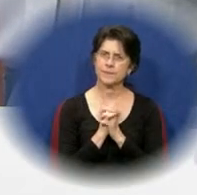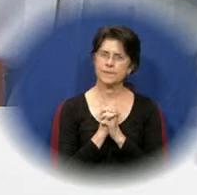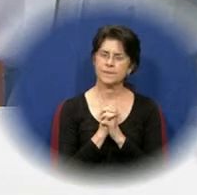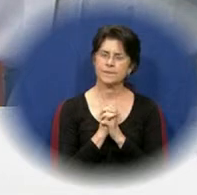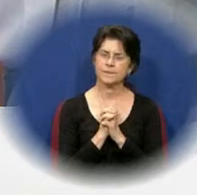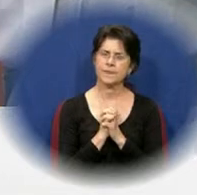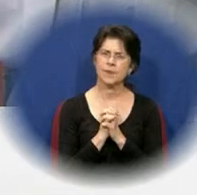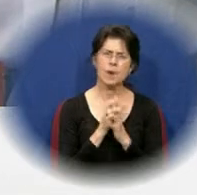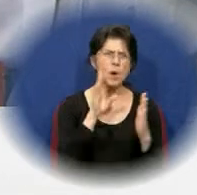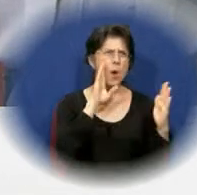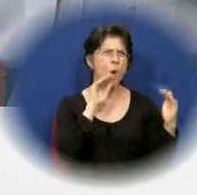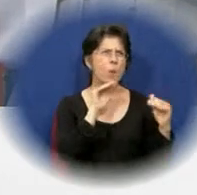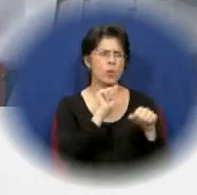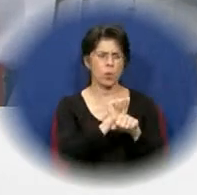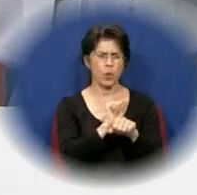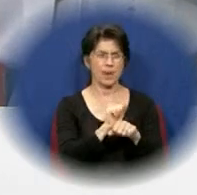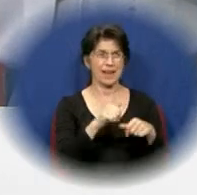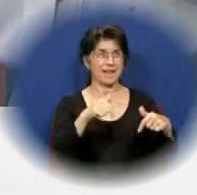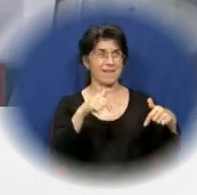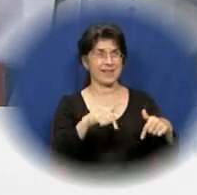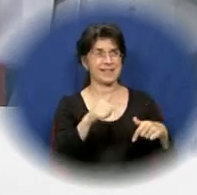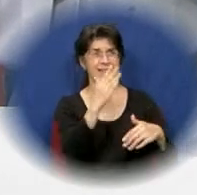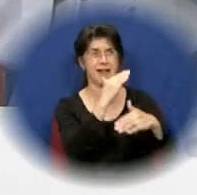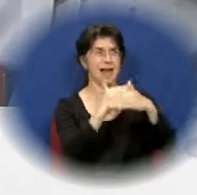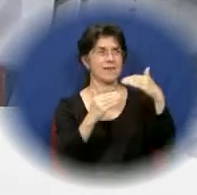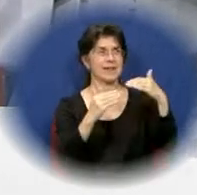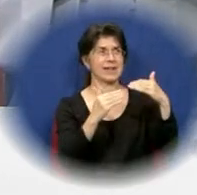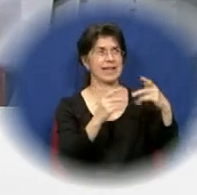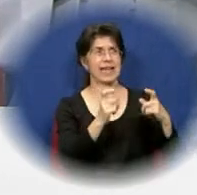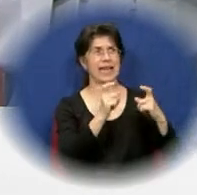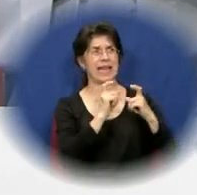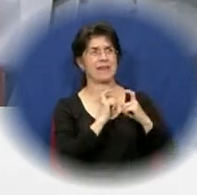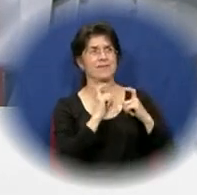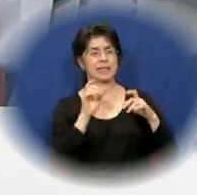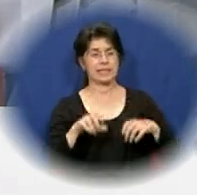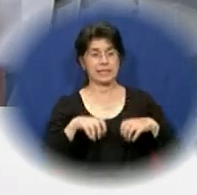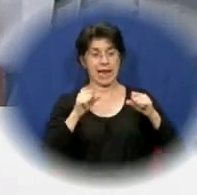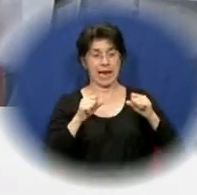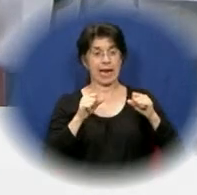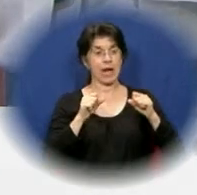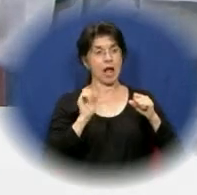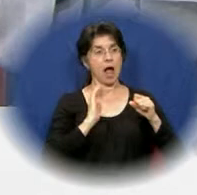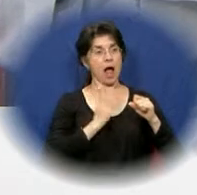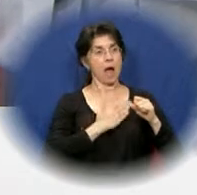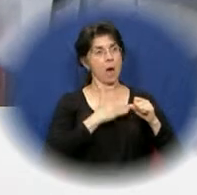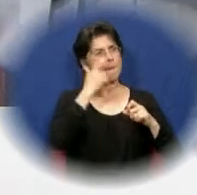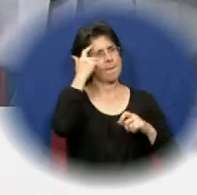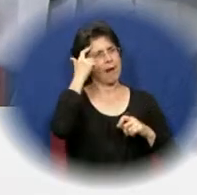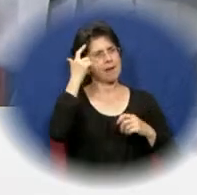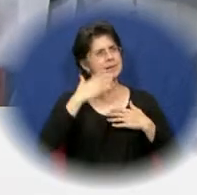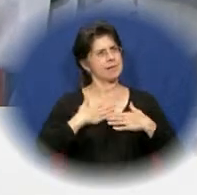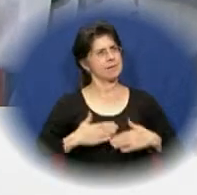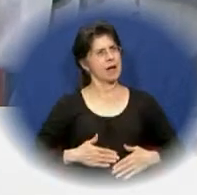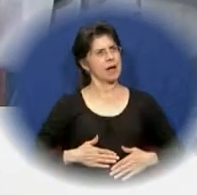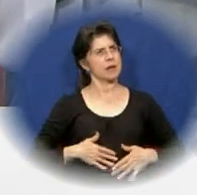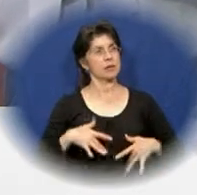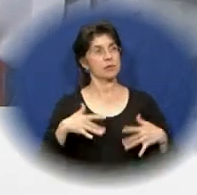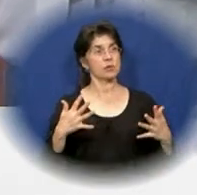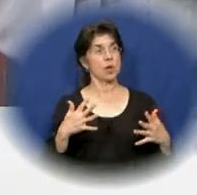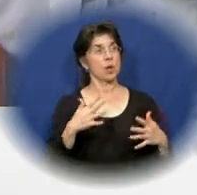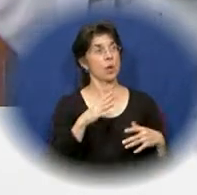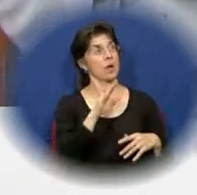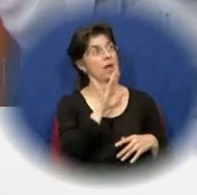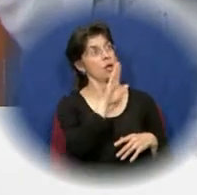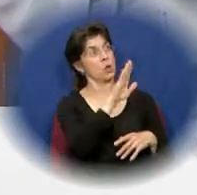May the working of this heavenly gift, O Lord, we pray, take possession of our minds and bodies, so that its effects, and not our own desires,